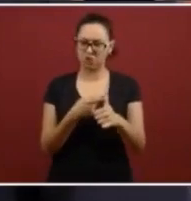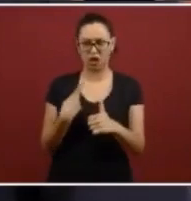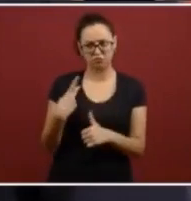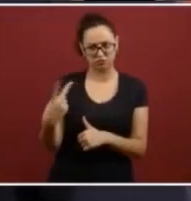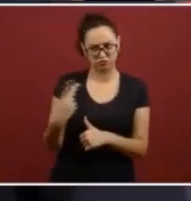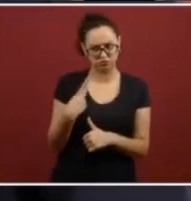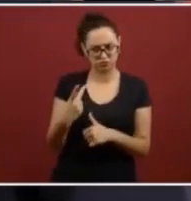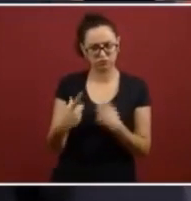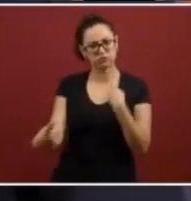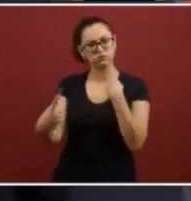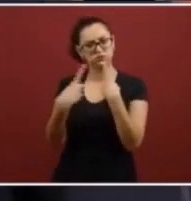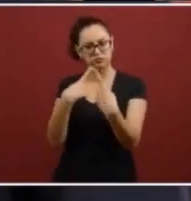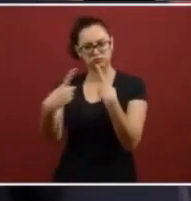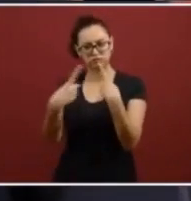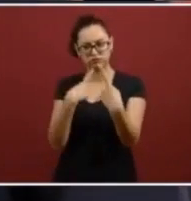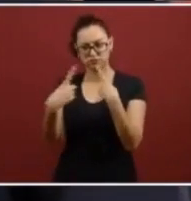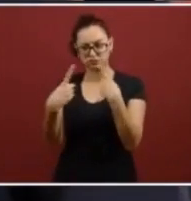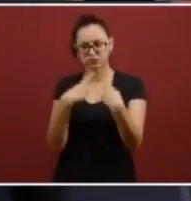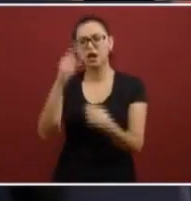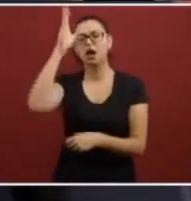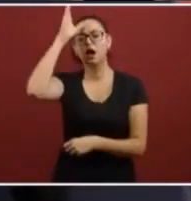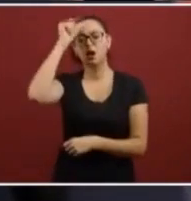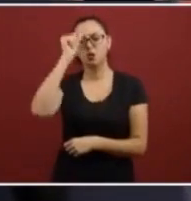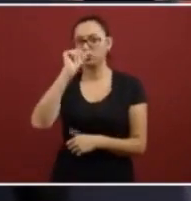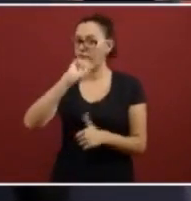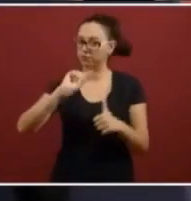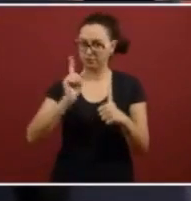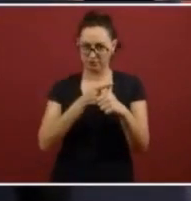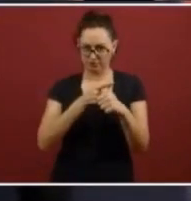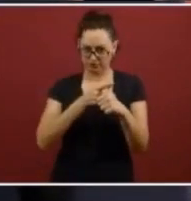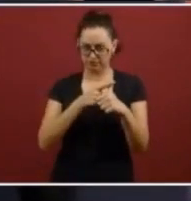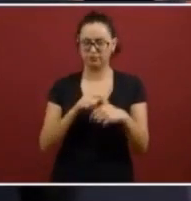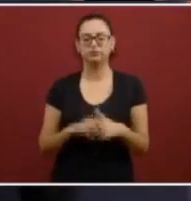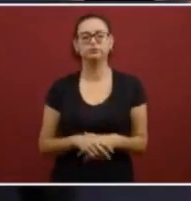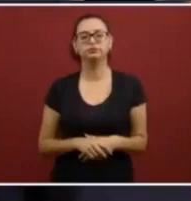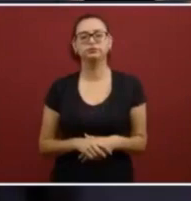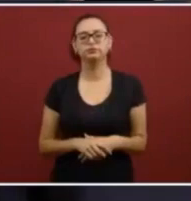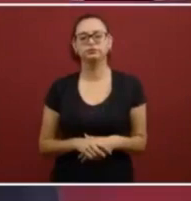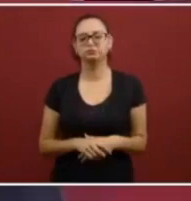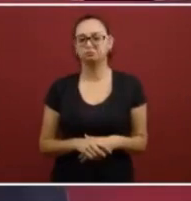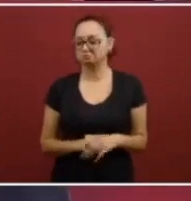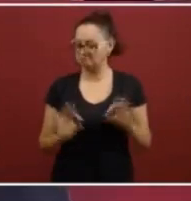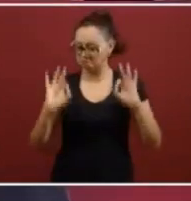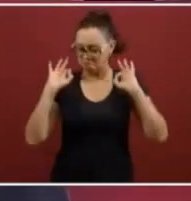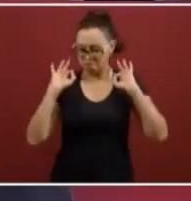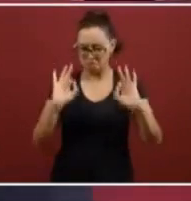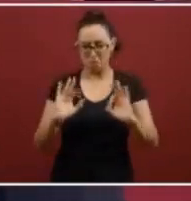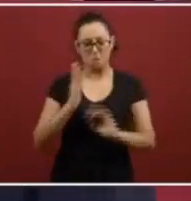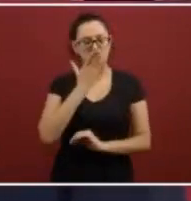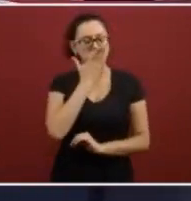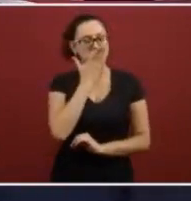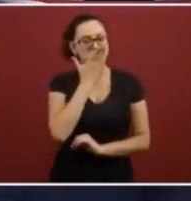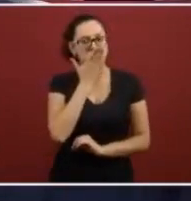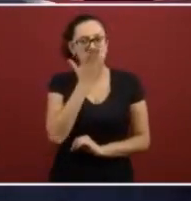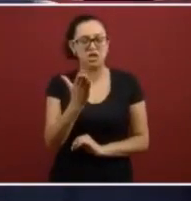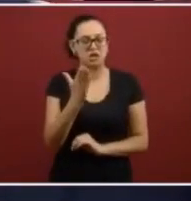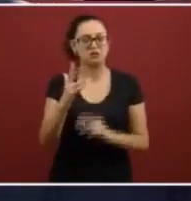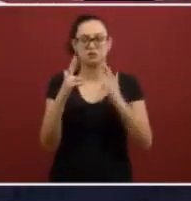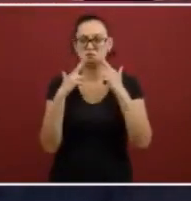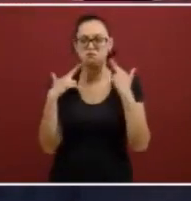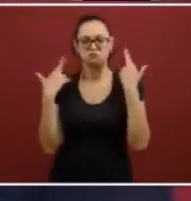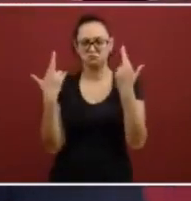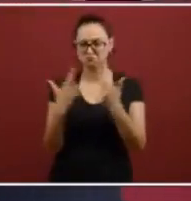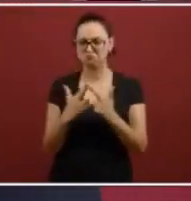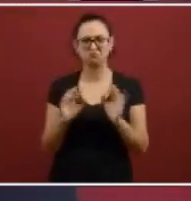dialogue y de llegar a acuerdos. and to come to an agreement. Fue muy buena. It was reunión really a que good tuvimos